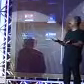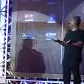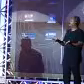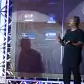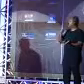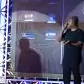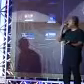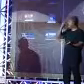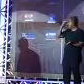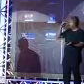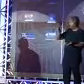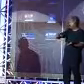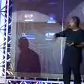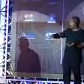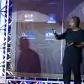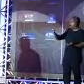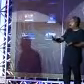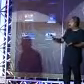people's ends.